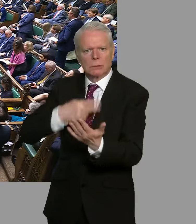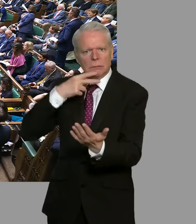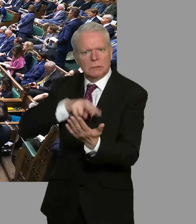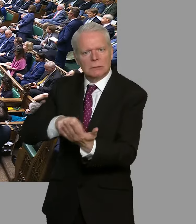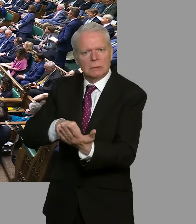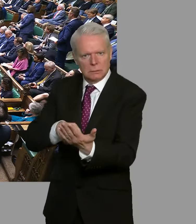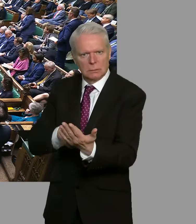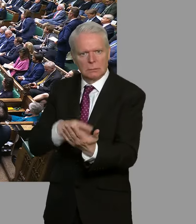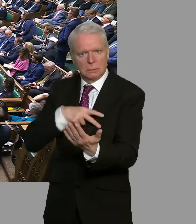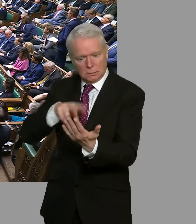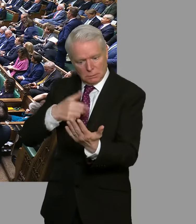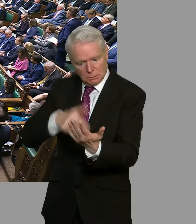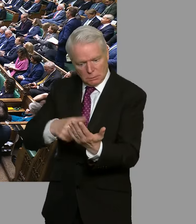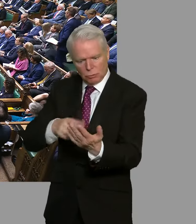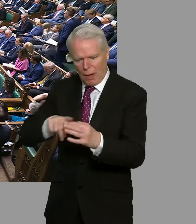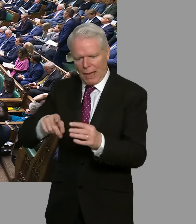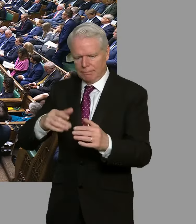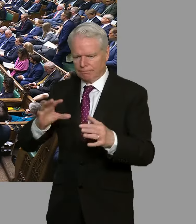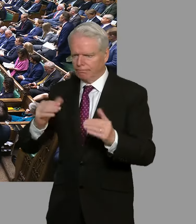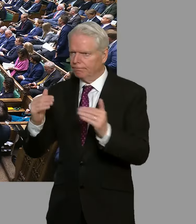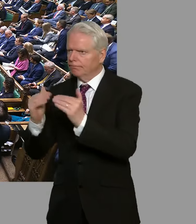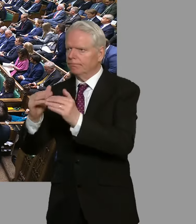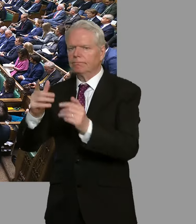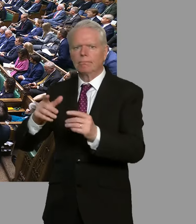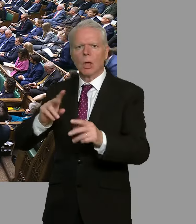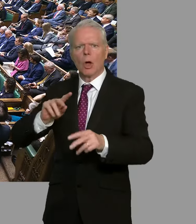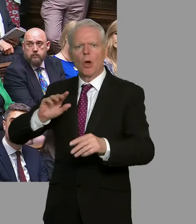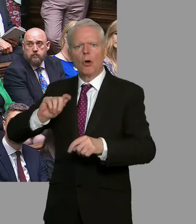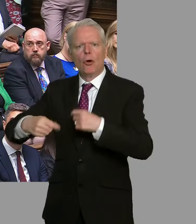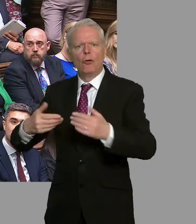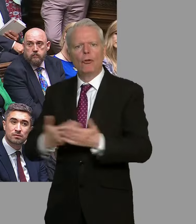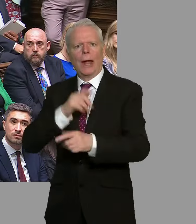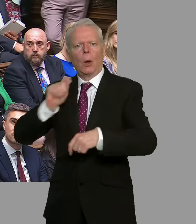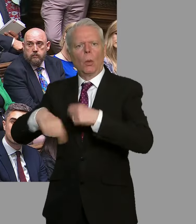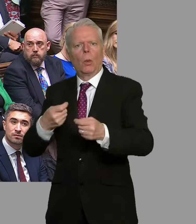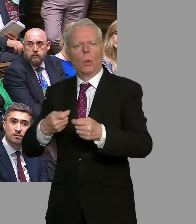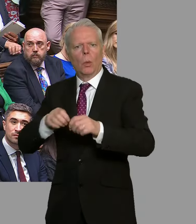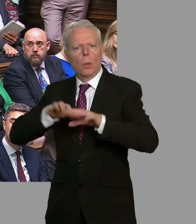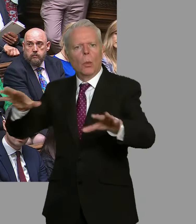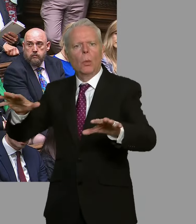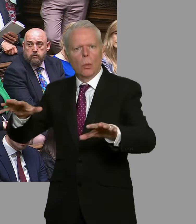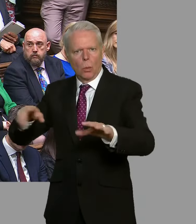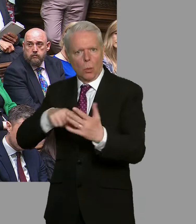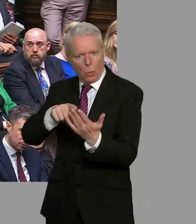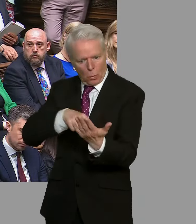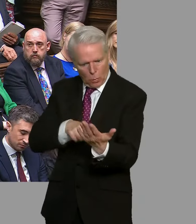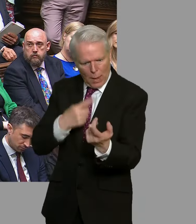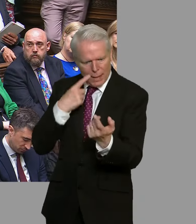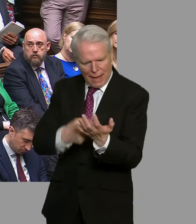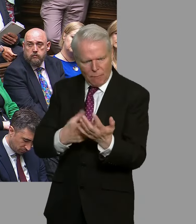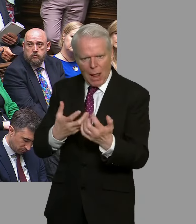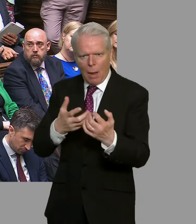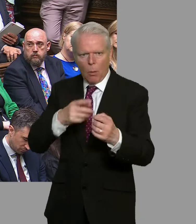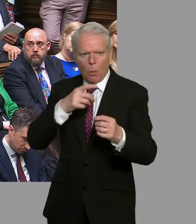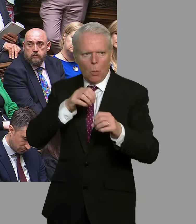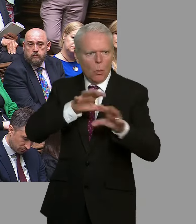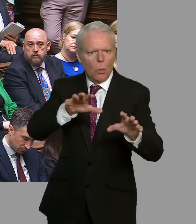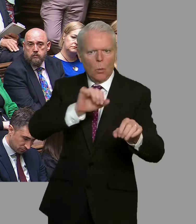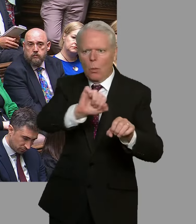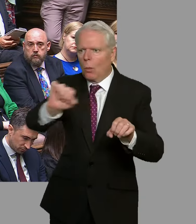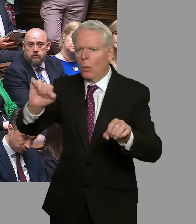The United Kingdom has rightly helped arm Ukraine with modern, effective capability, and we're sending them some £4.5 billion this year. But